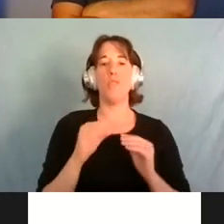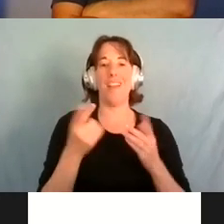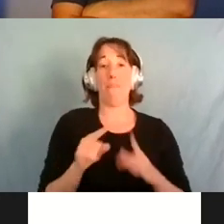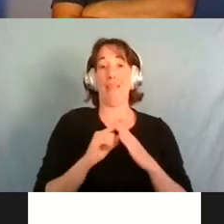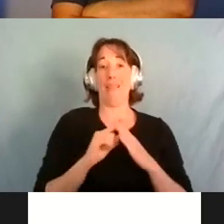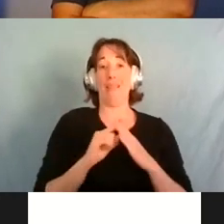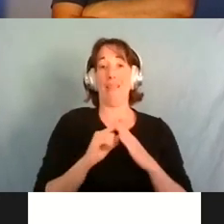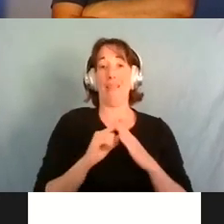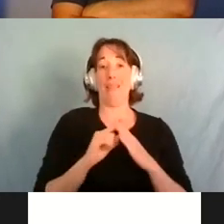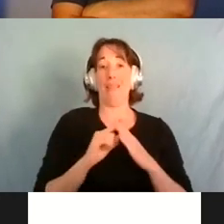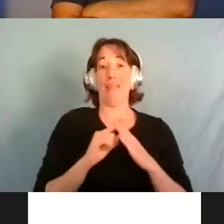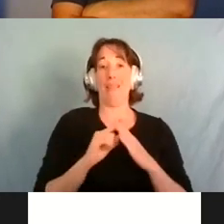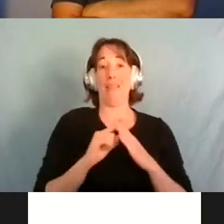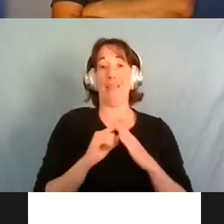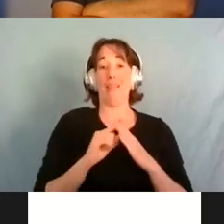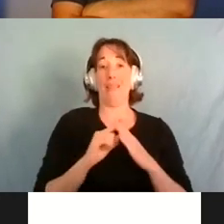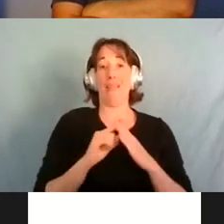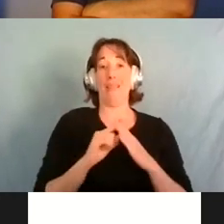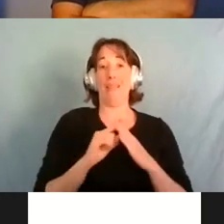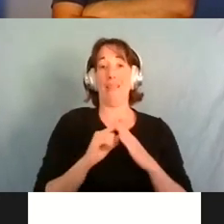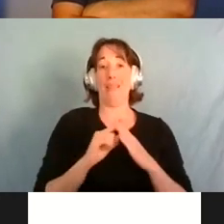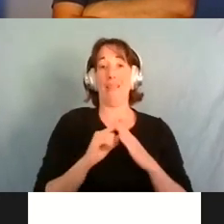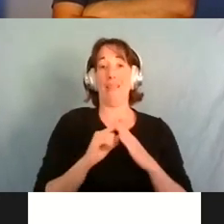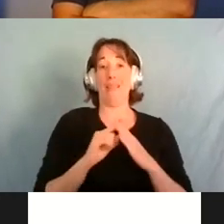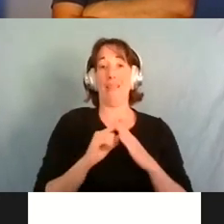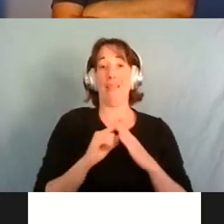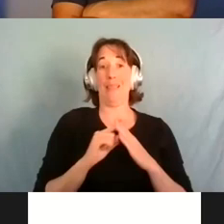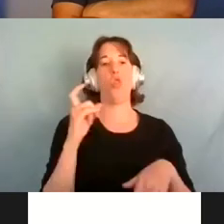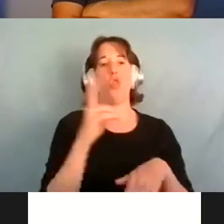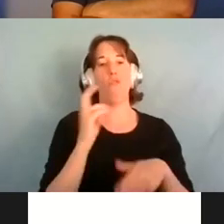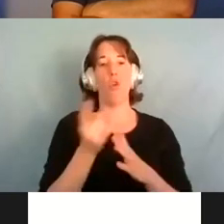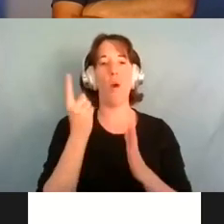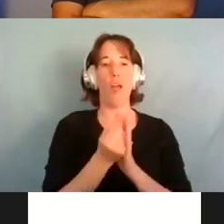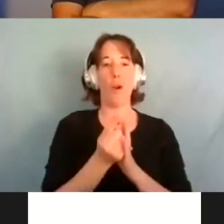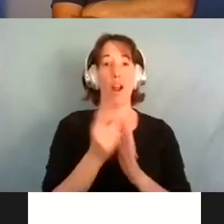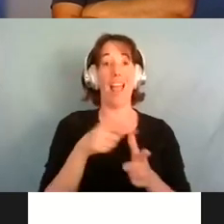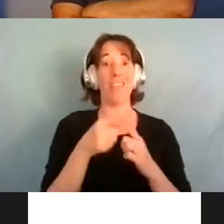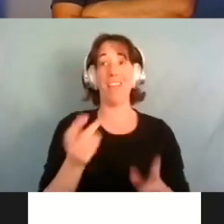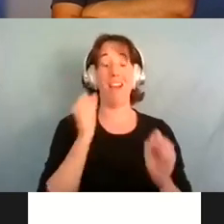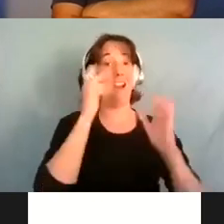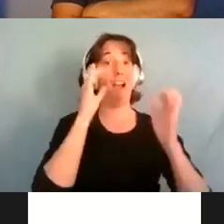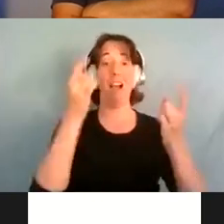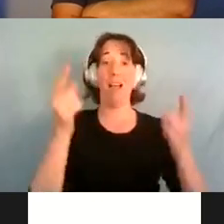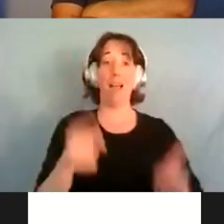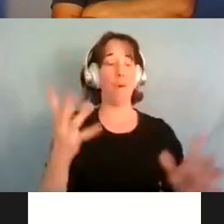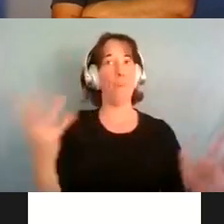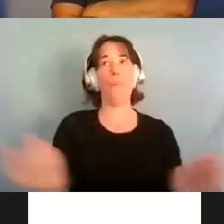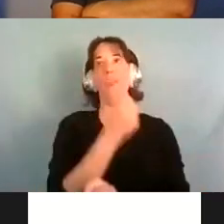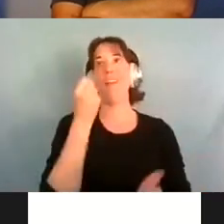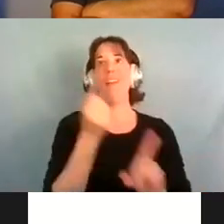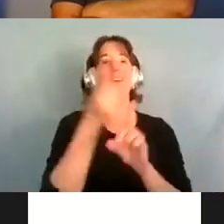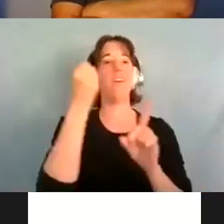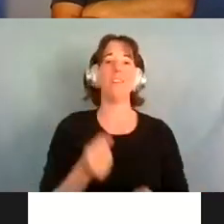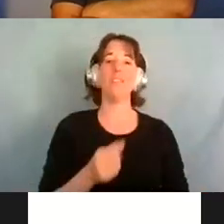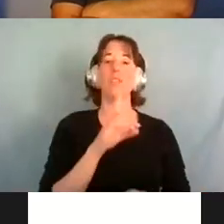poorly for like an hour and then suddenly winning at the end because of a miracle. So that's what the discount factor is. You